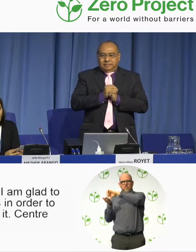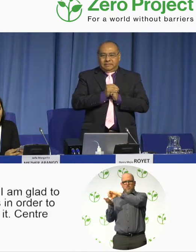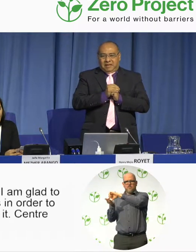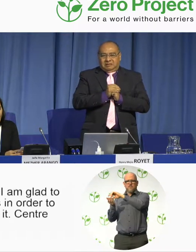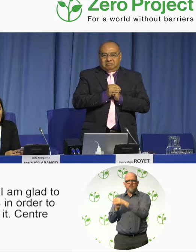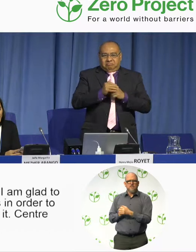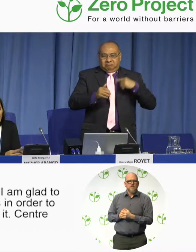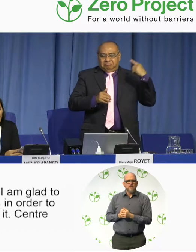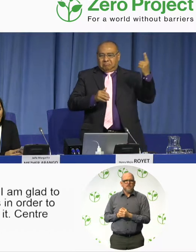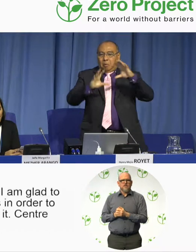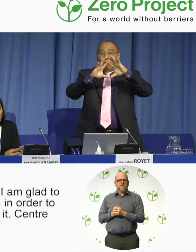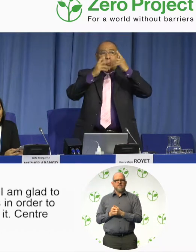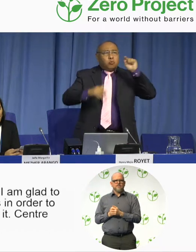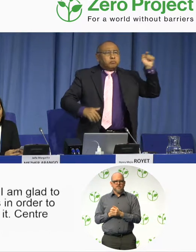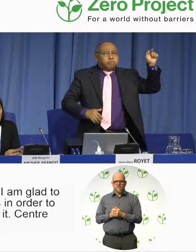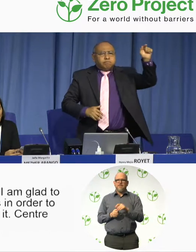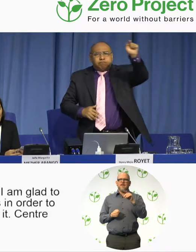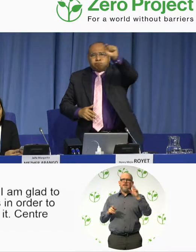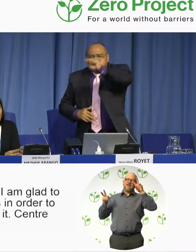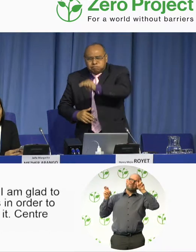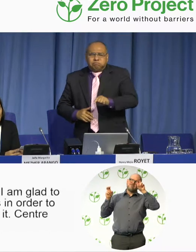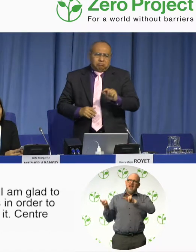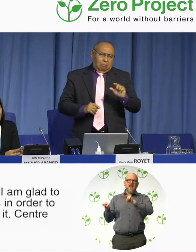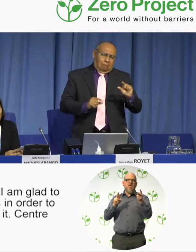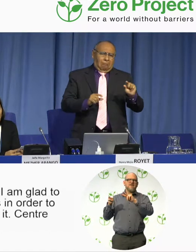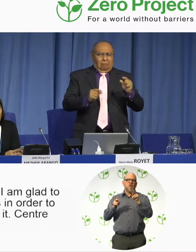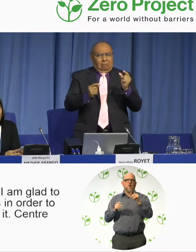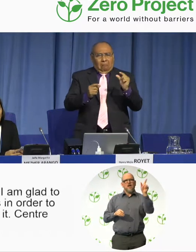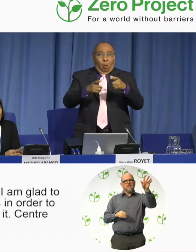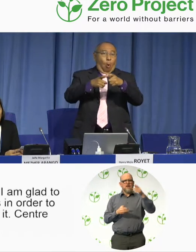relay services for the deaf people.